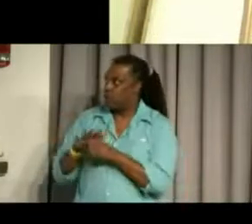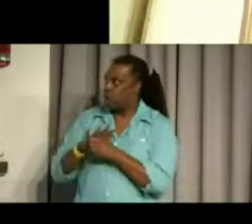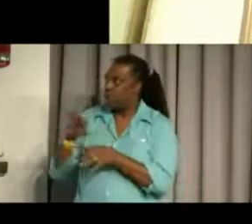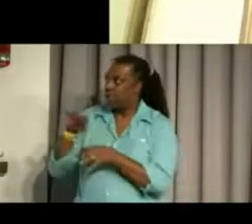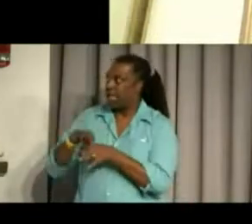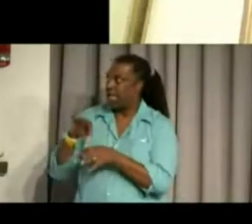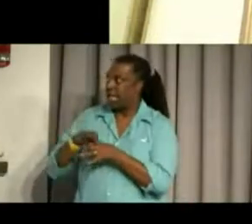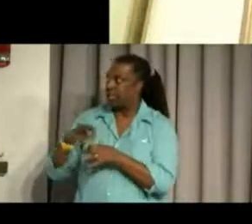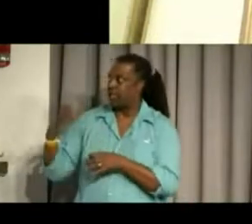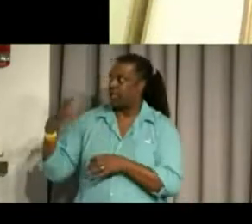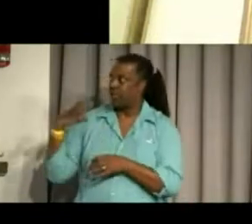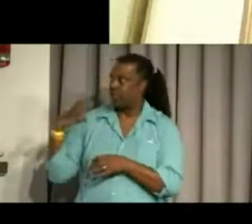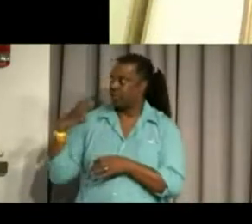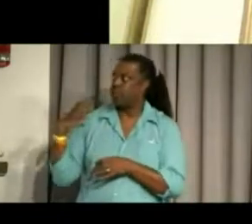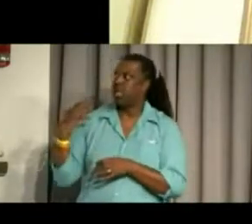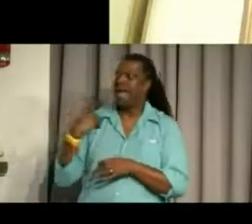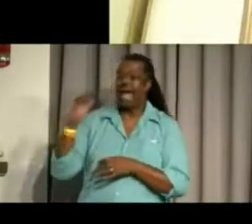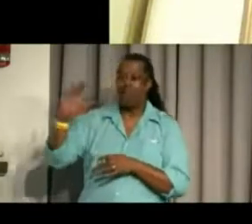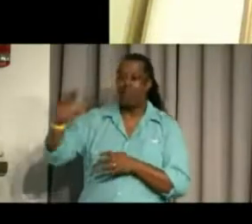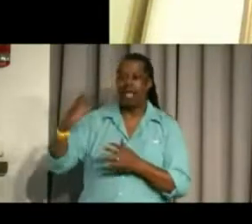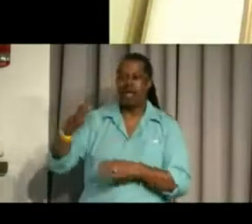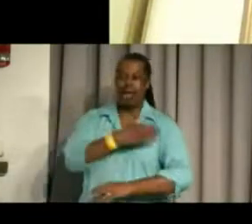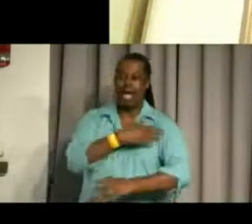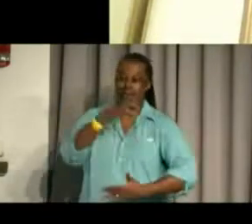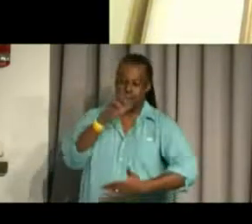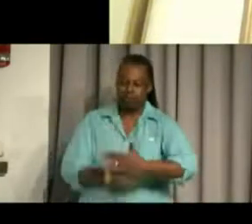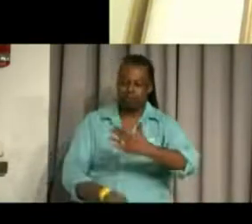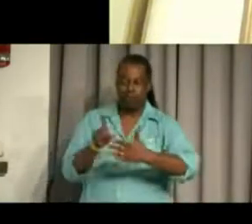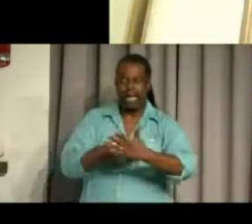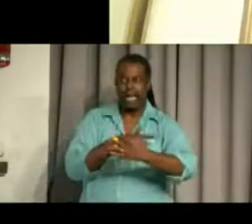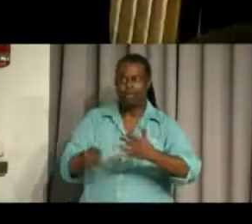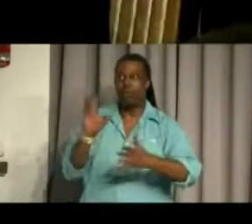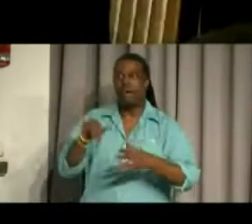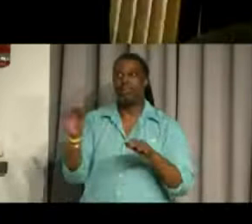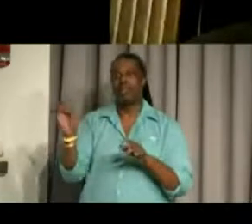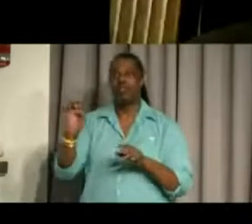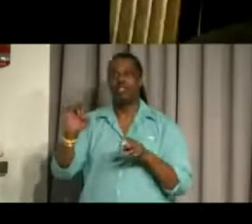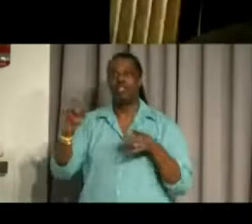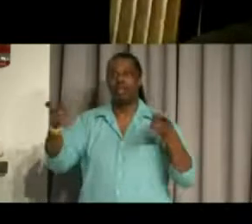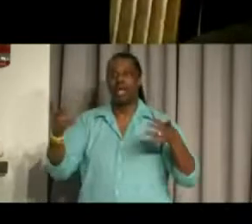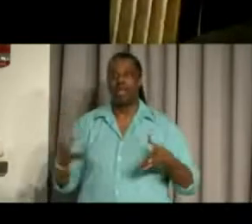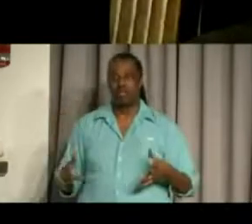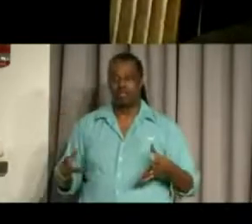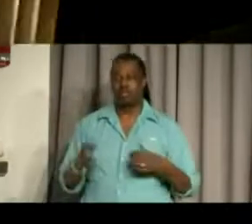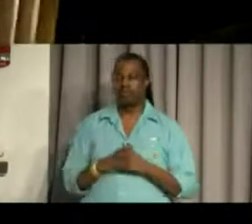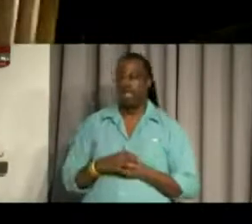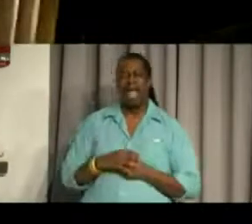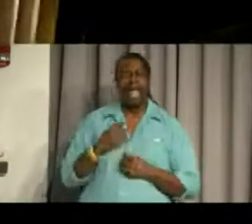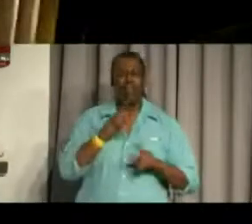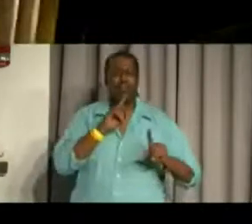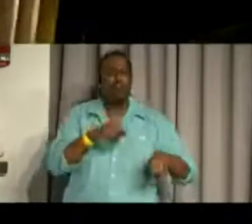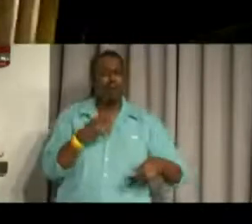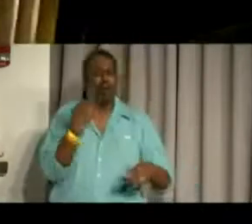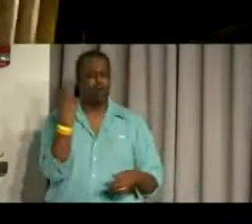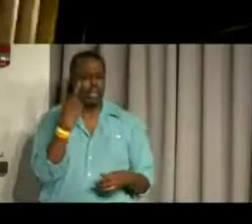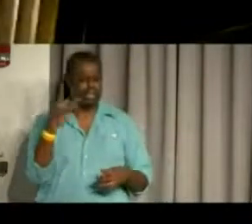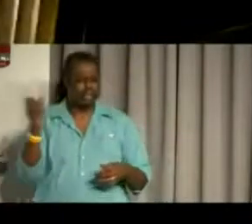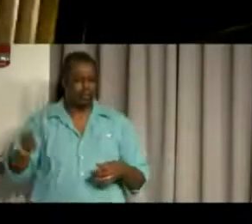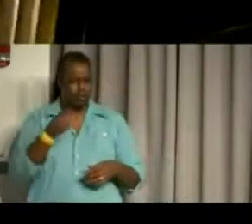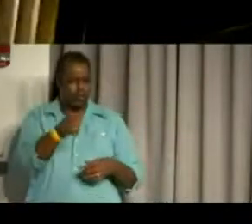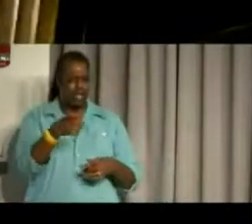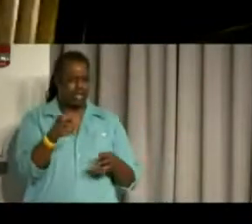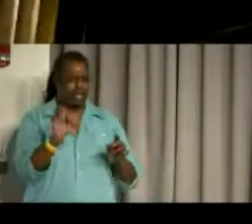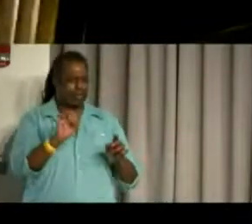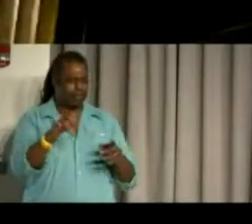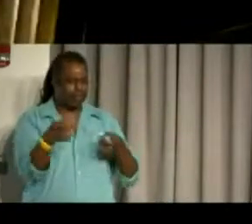officials had their powers usurped by an emergency manager. And the purported reason for appointing an emergency manager, if